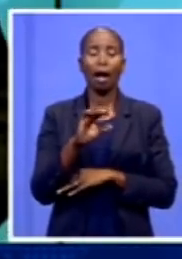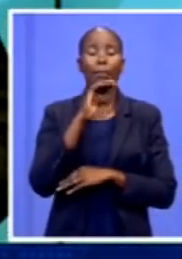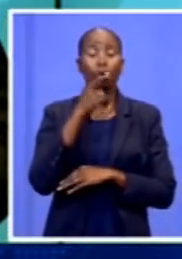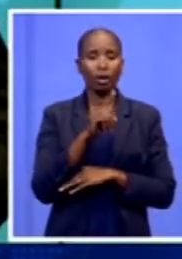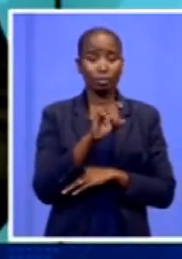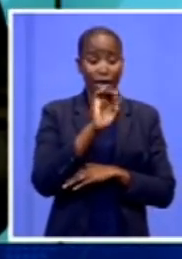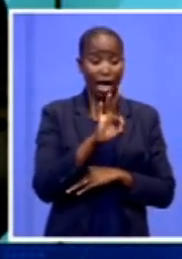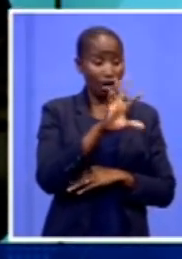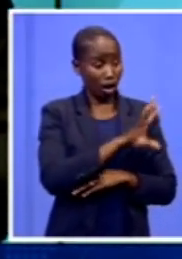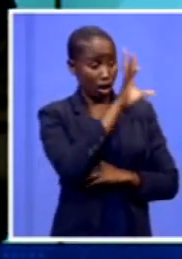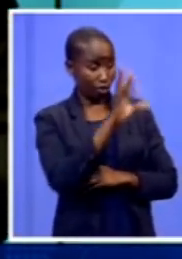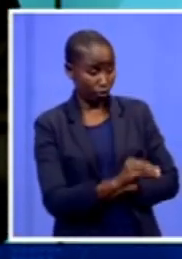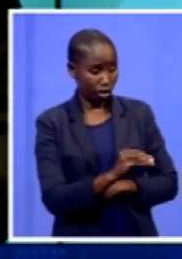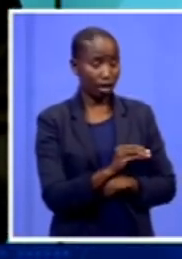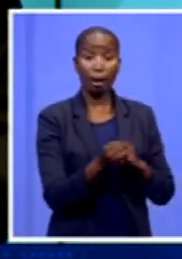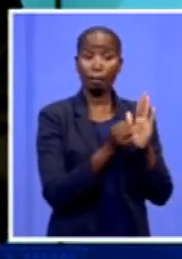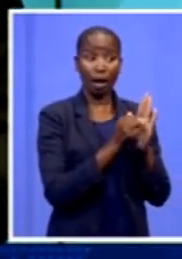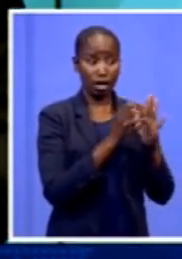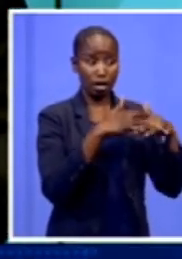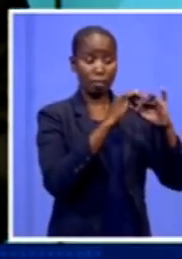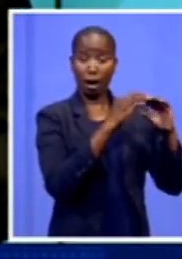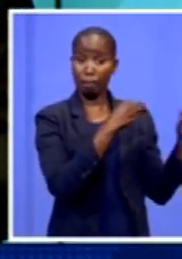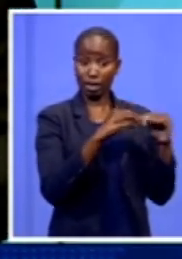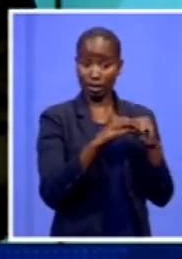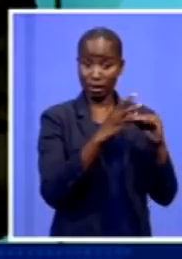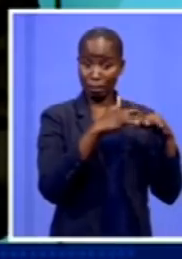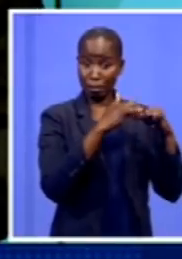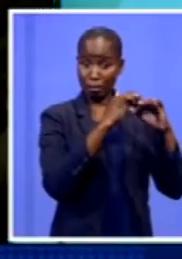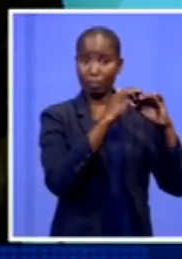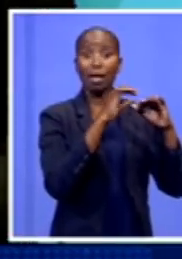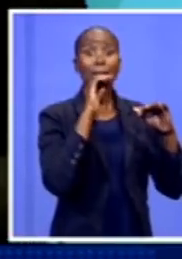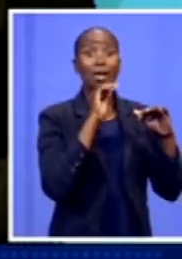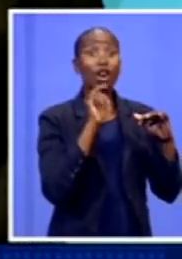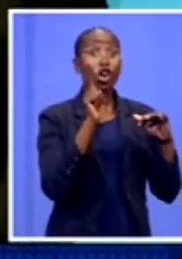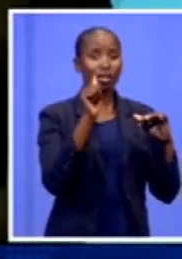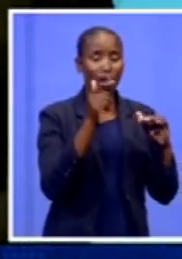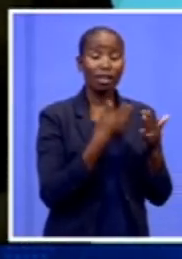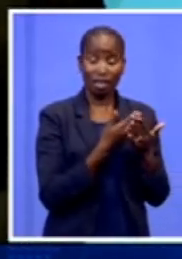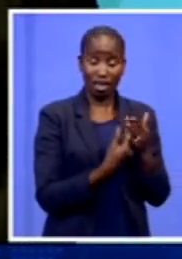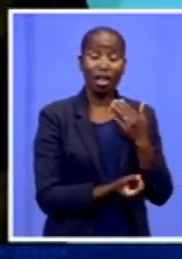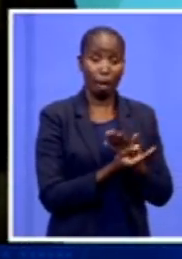marketing vaccines will soon collapse. Right now we say COVAX and